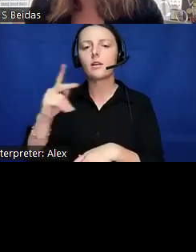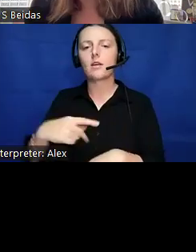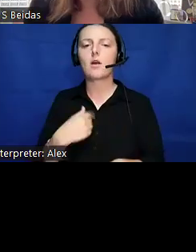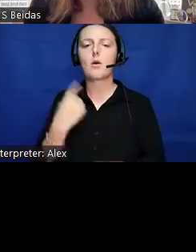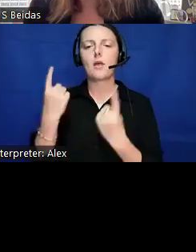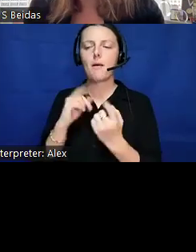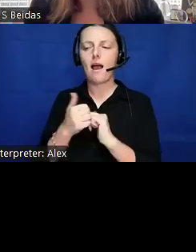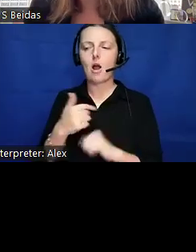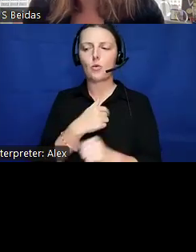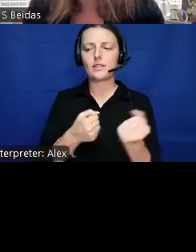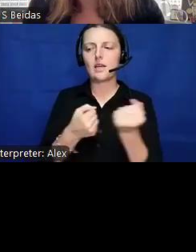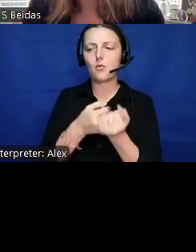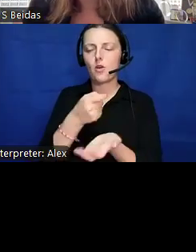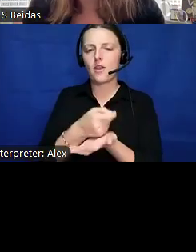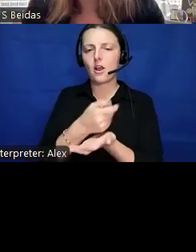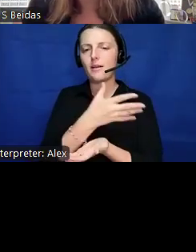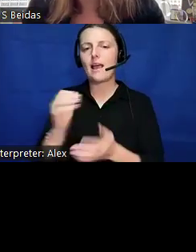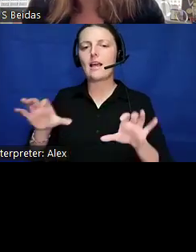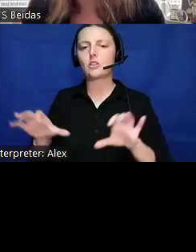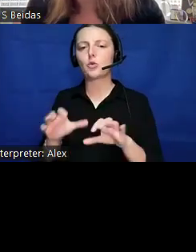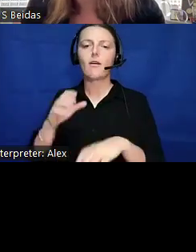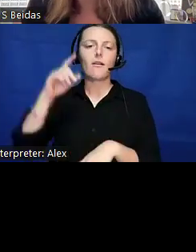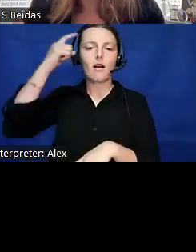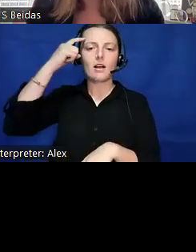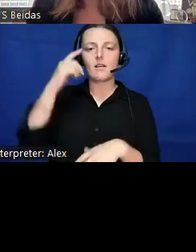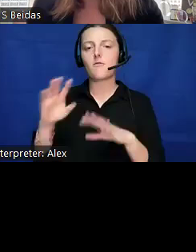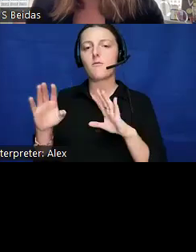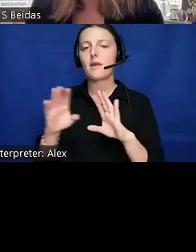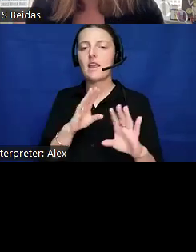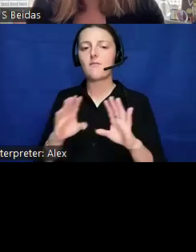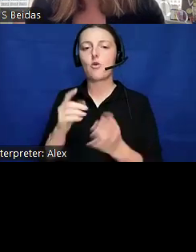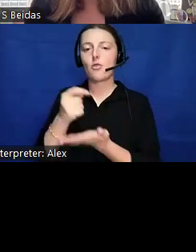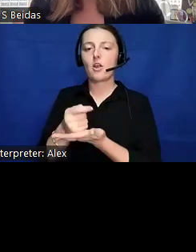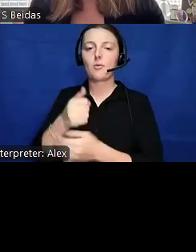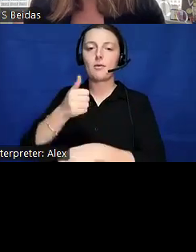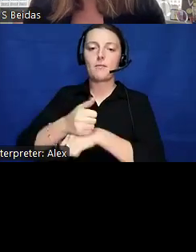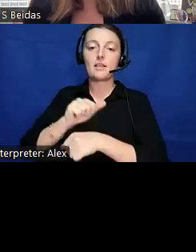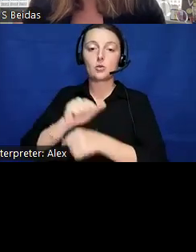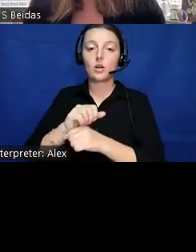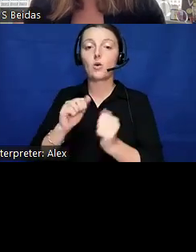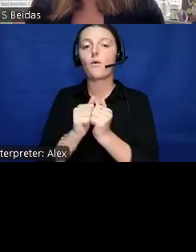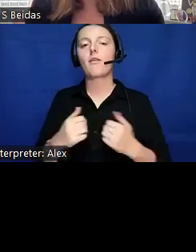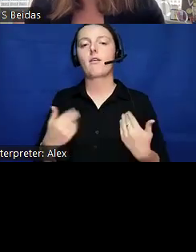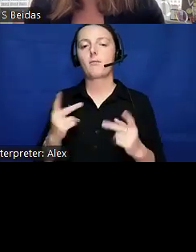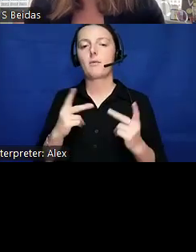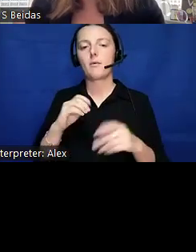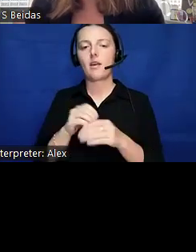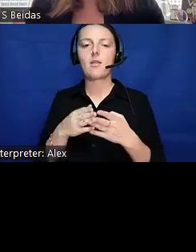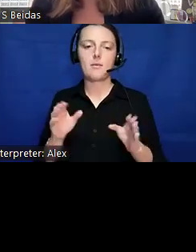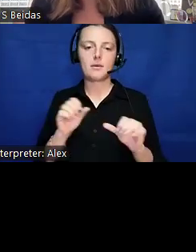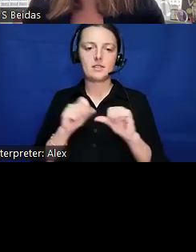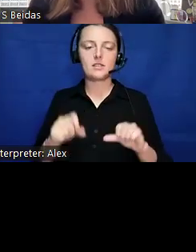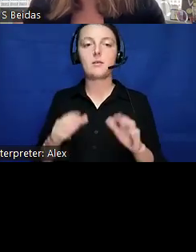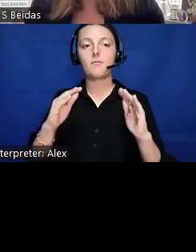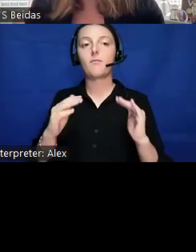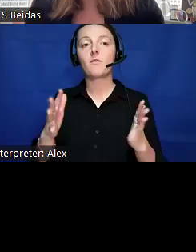therapists in doing cognitive behavioral therapy-based work with young people in the public system. And I had the opportunity to